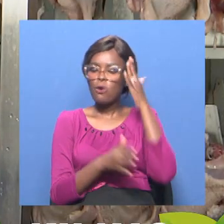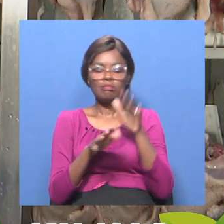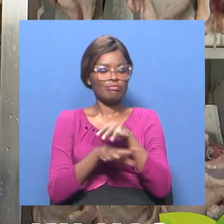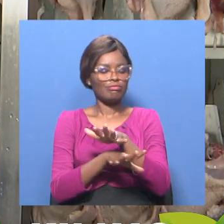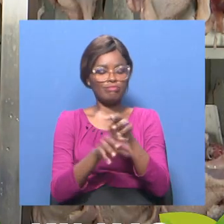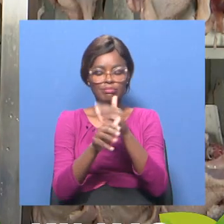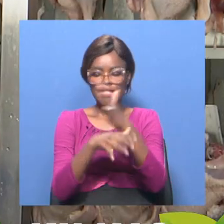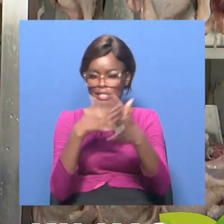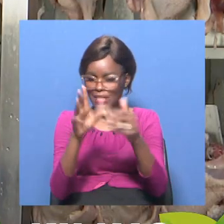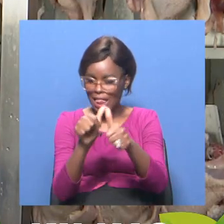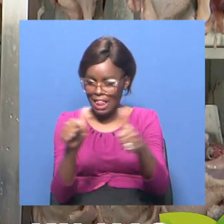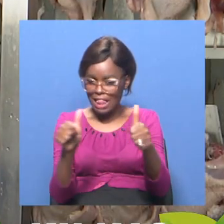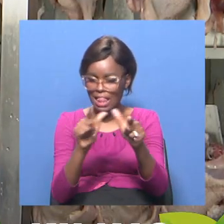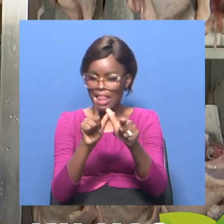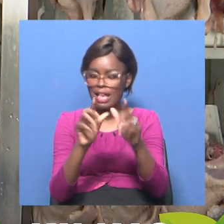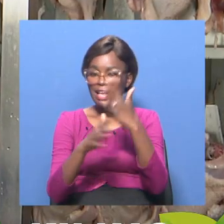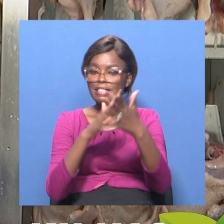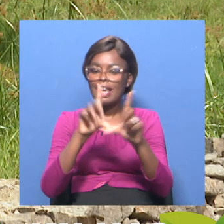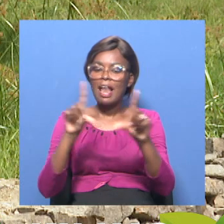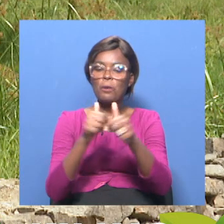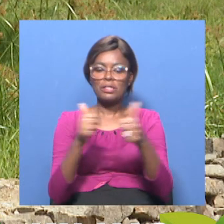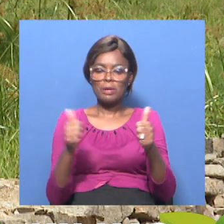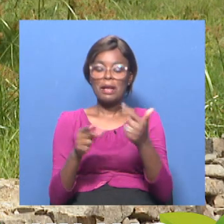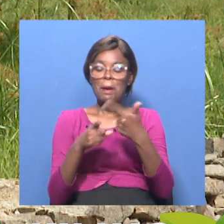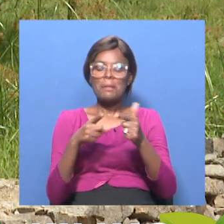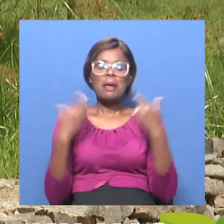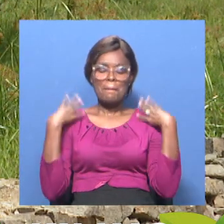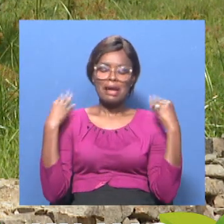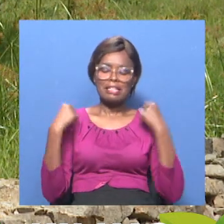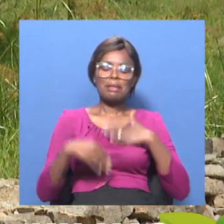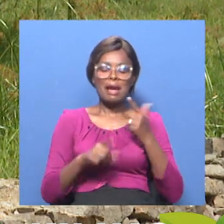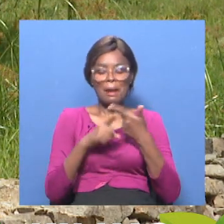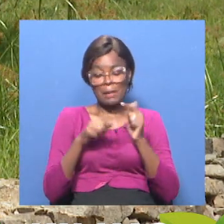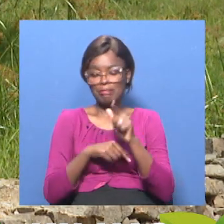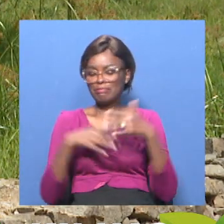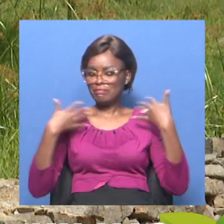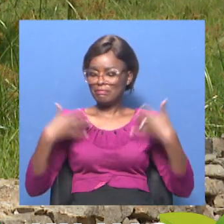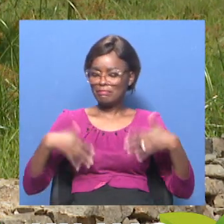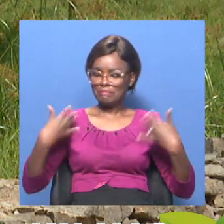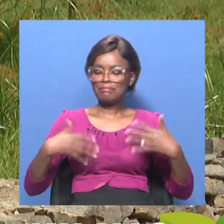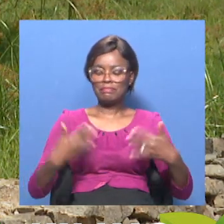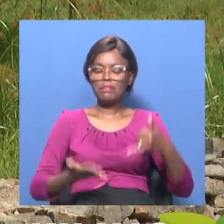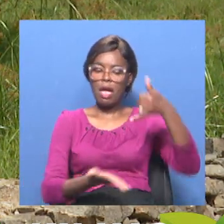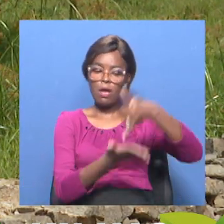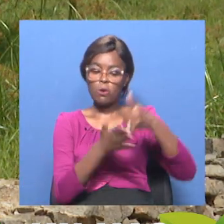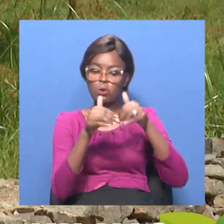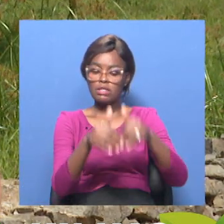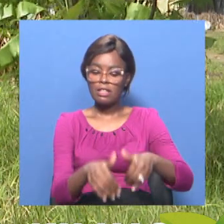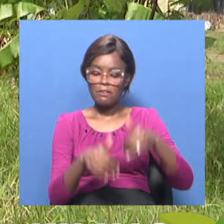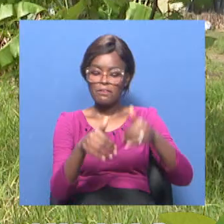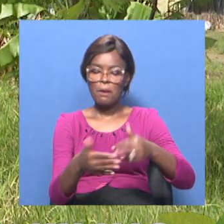sign language. I'm still working on mine, but it's been incredible to include them onto the farm